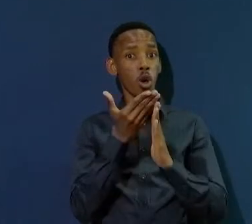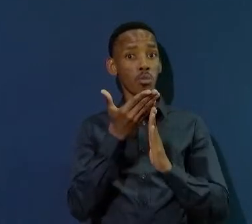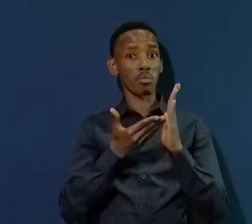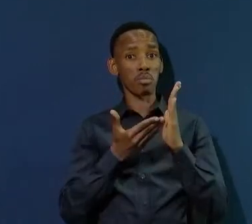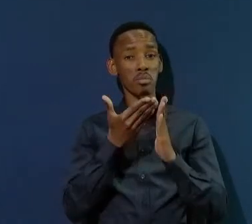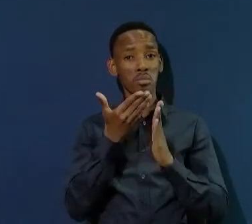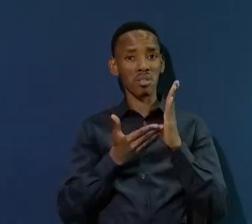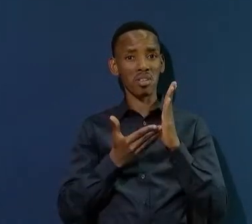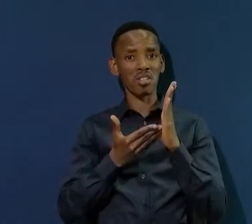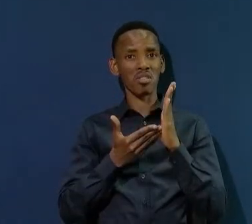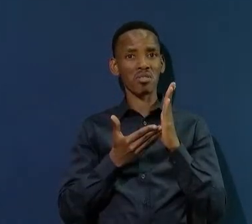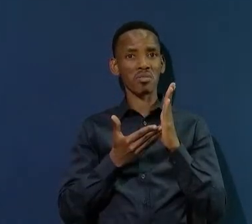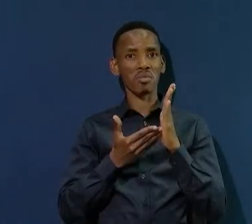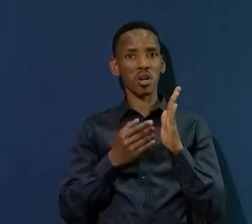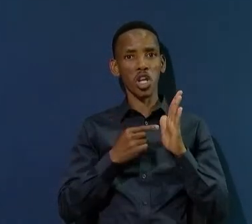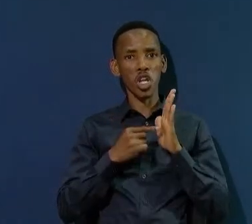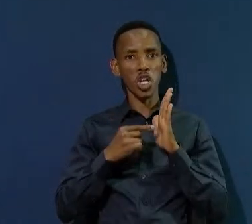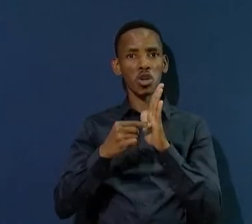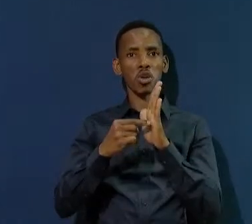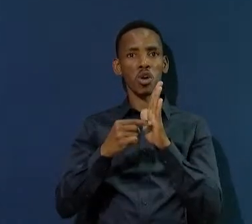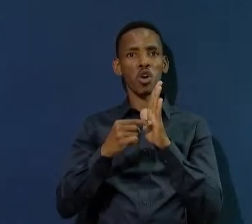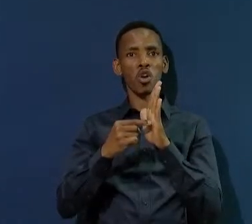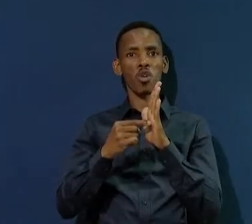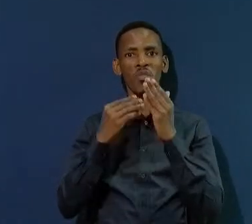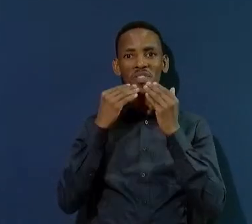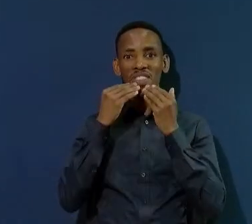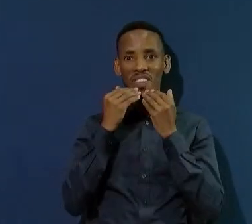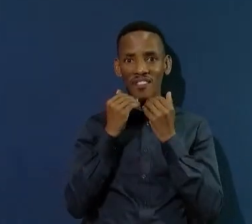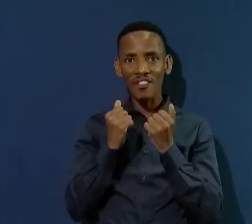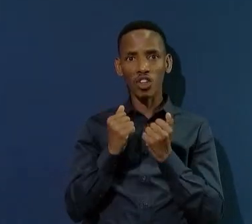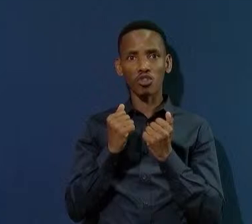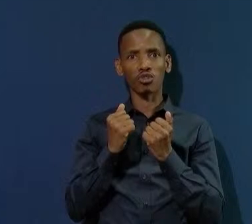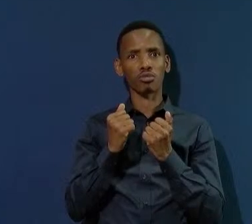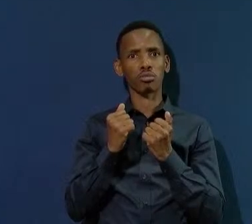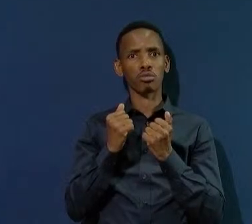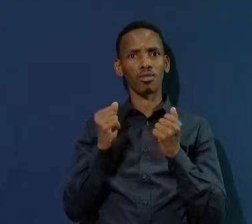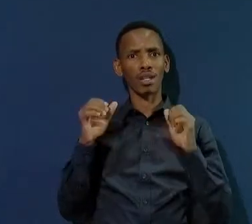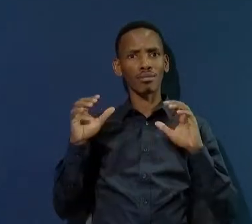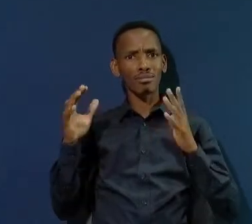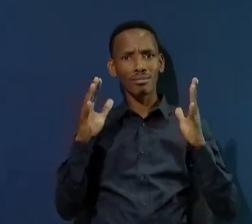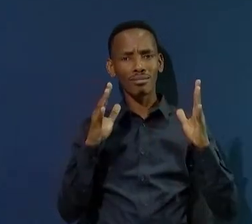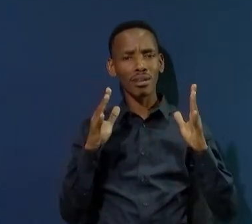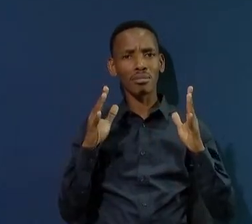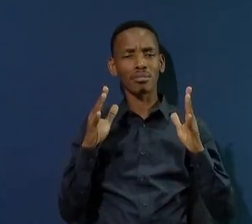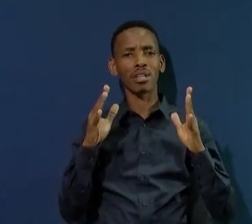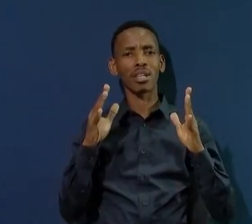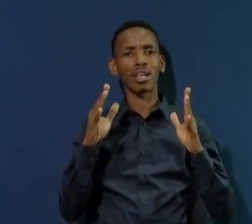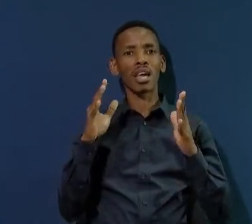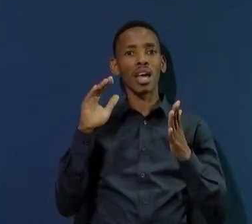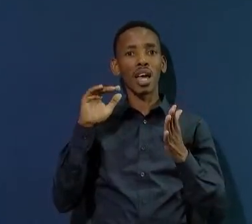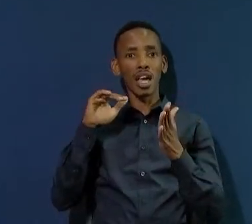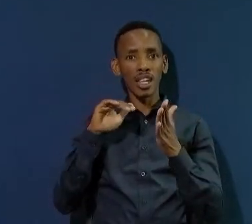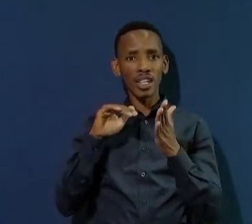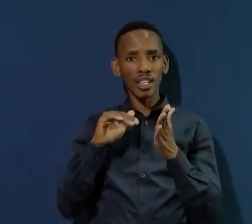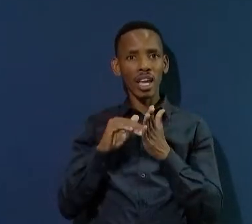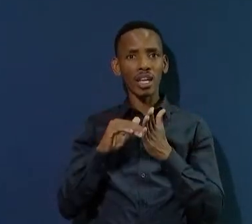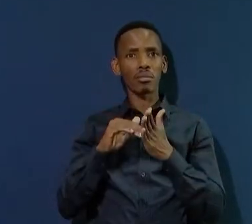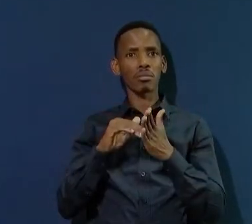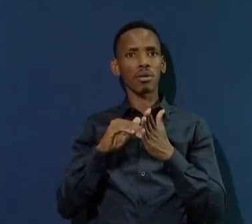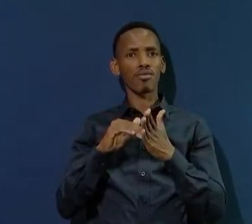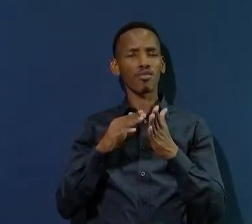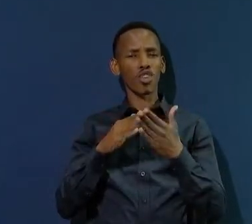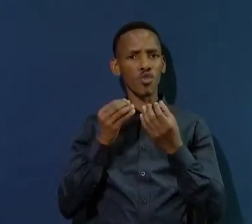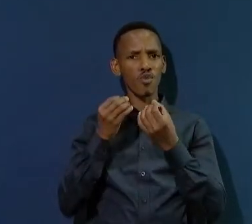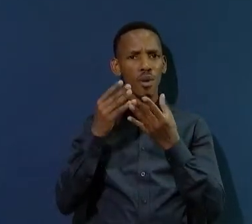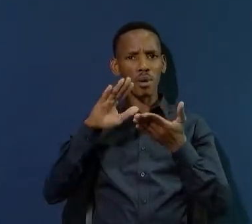democratic values are enshrined in our democratic processes, and thereby maintaining the public confidence that we